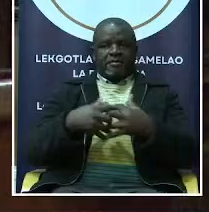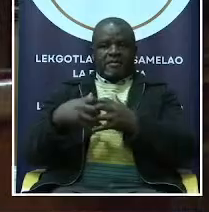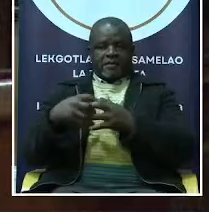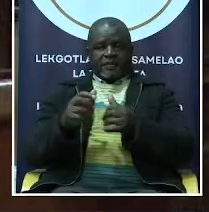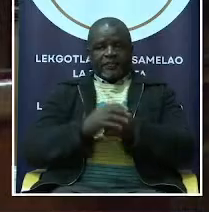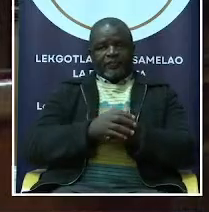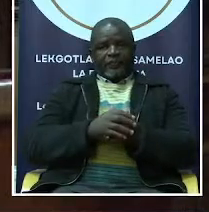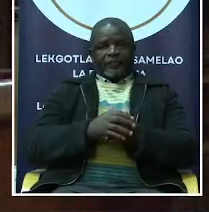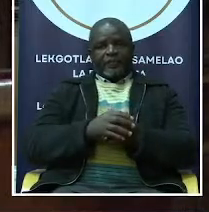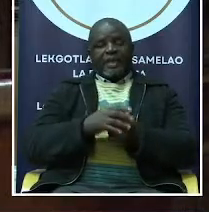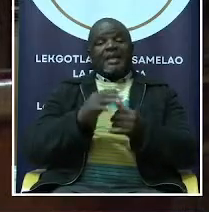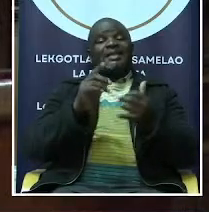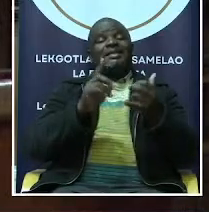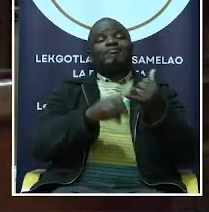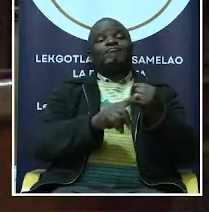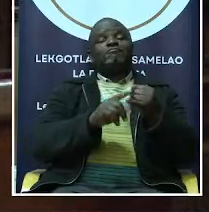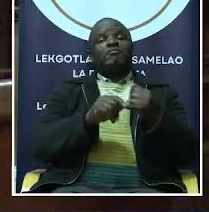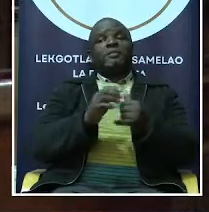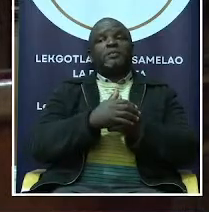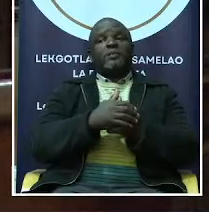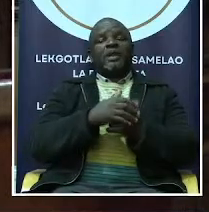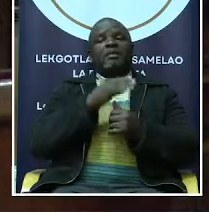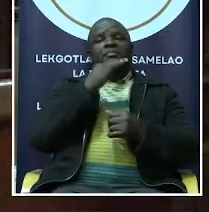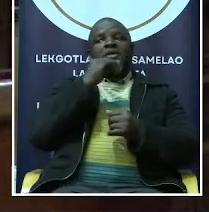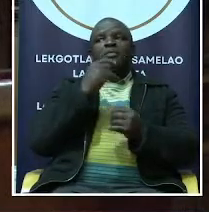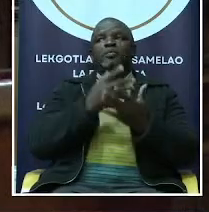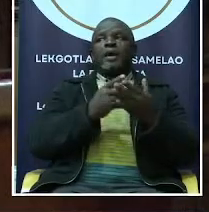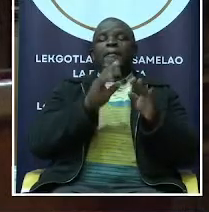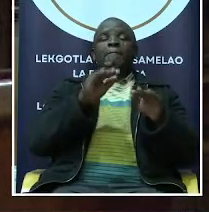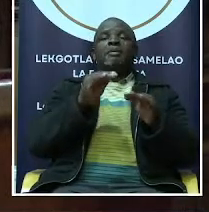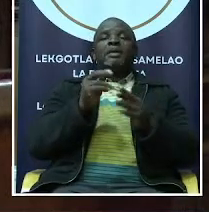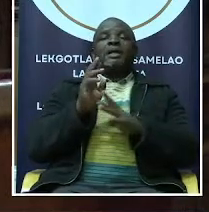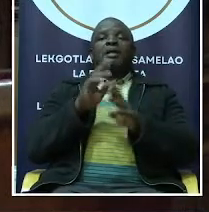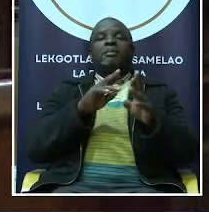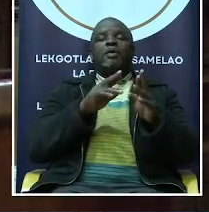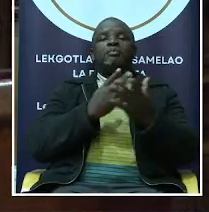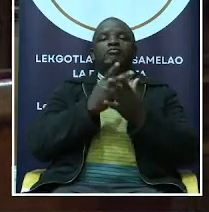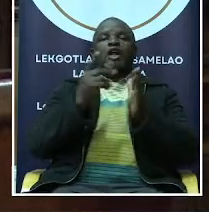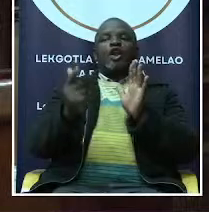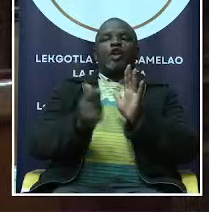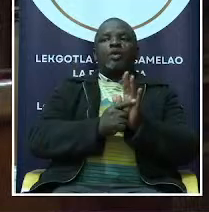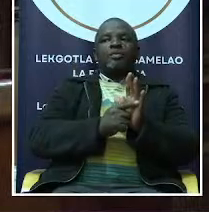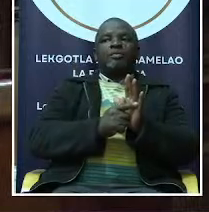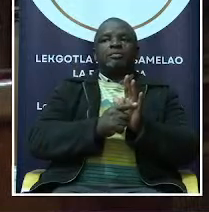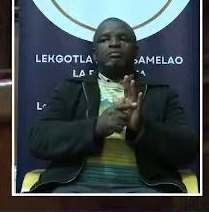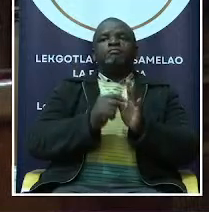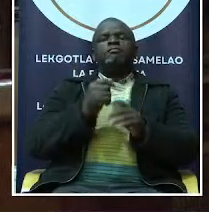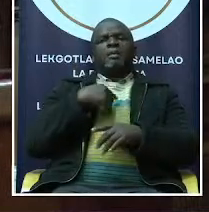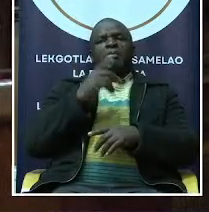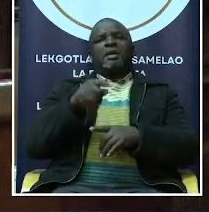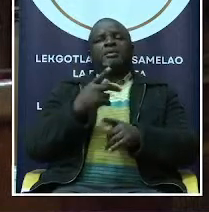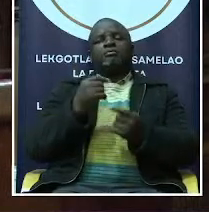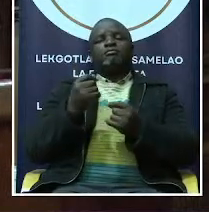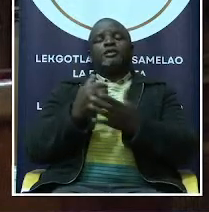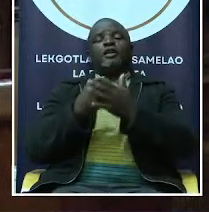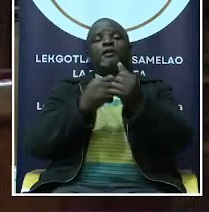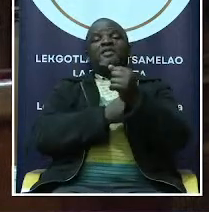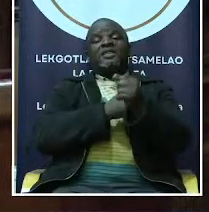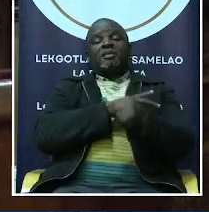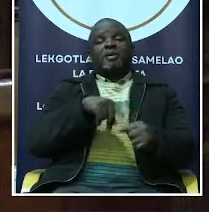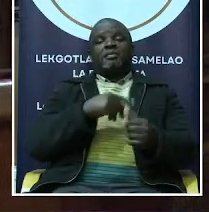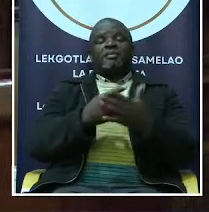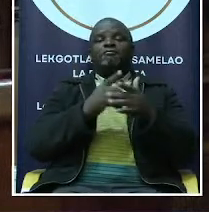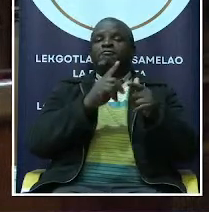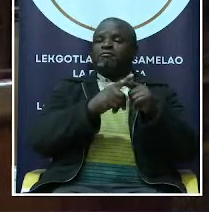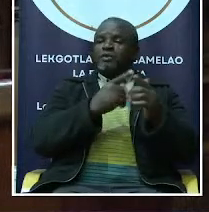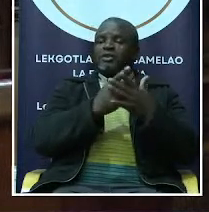The fifth one, Speaker, it will be the public reporting legislation. We need to require the Office of the Premier and the